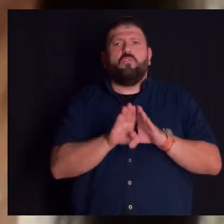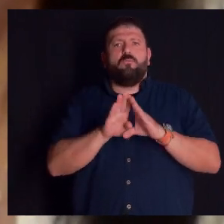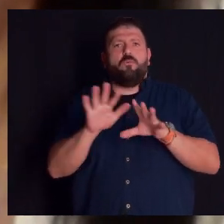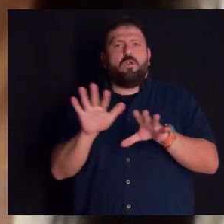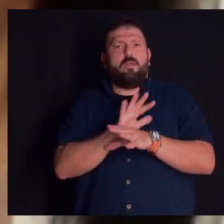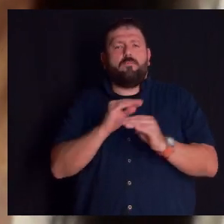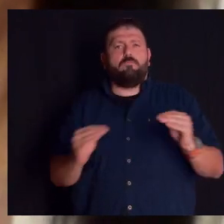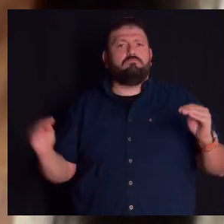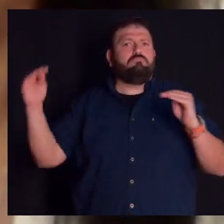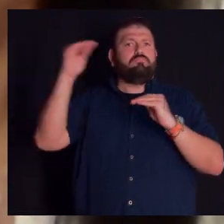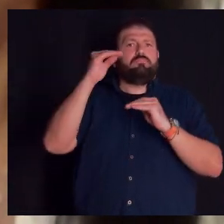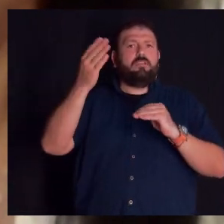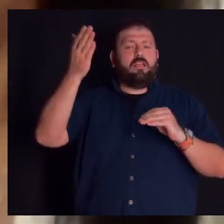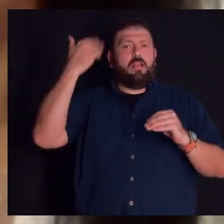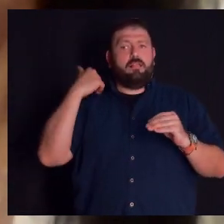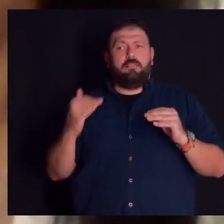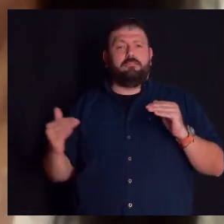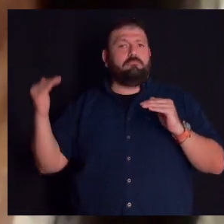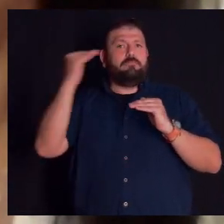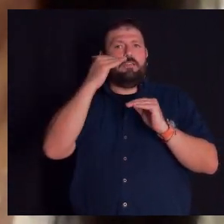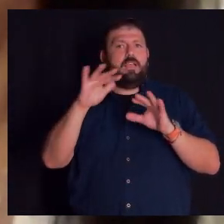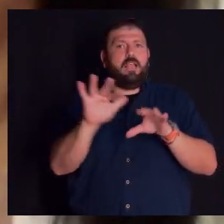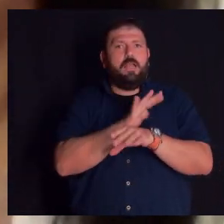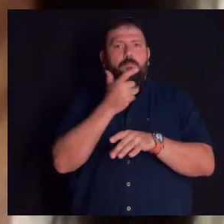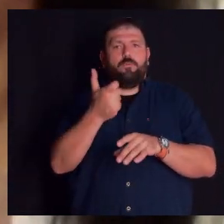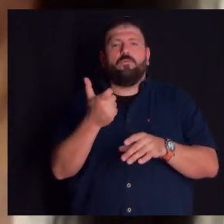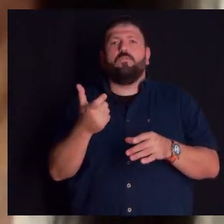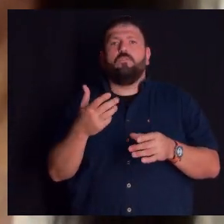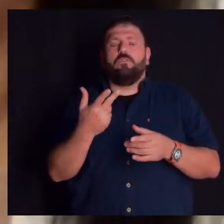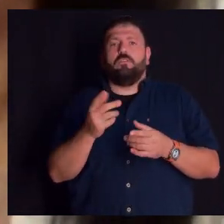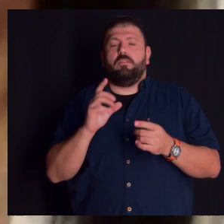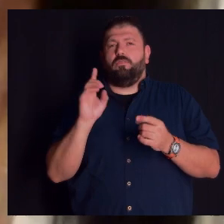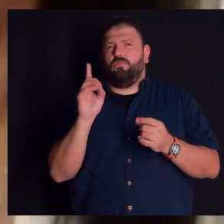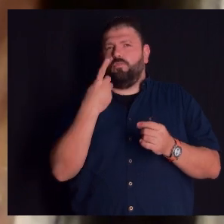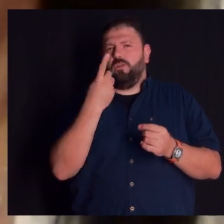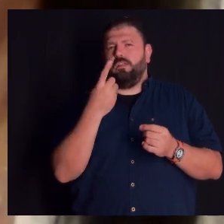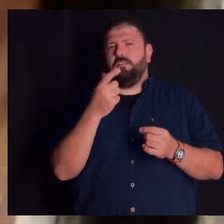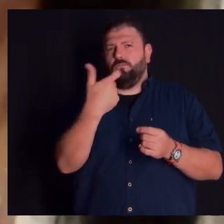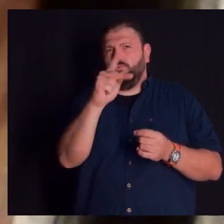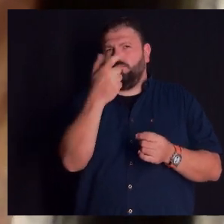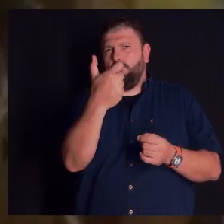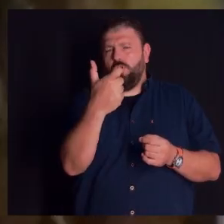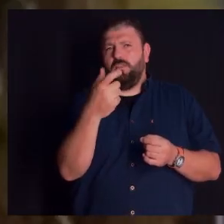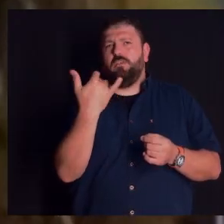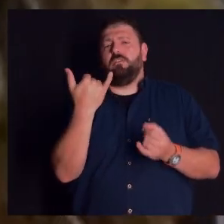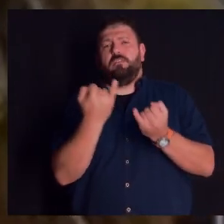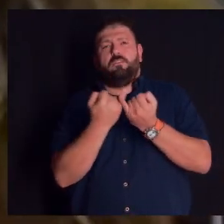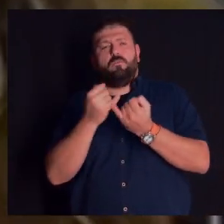this jump to elite gold in your currency or in dollars.